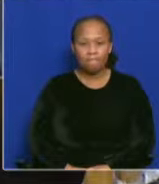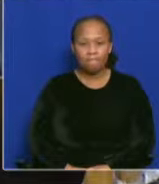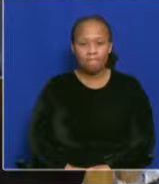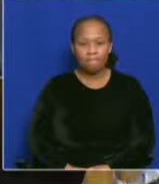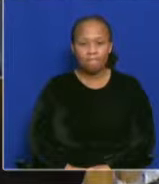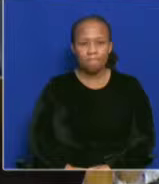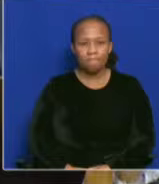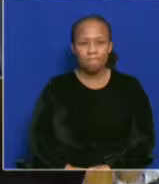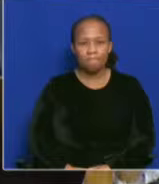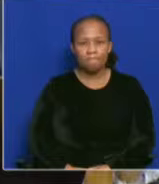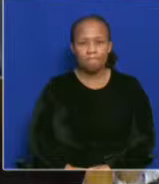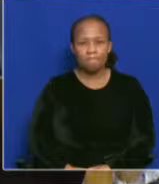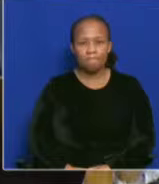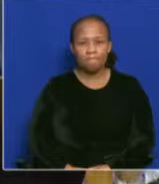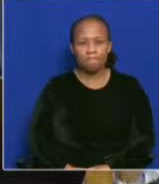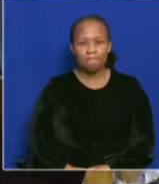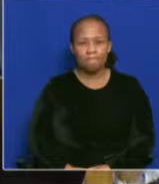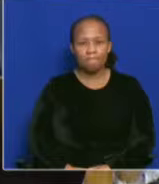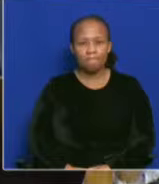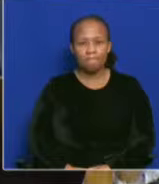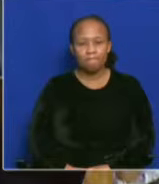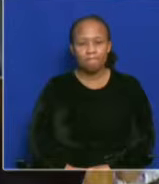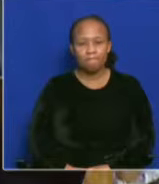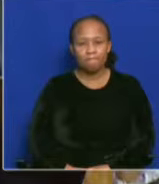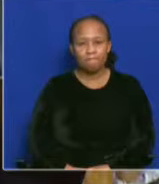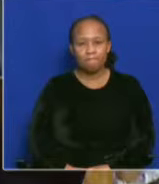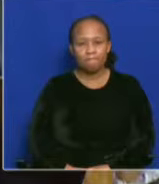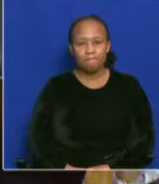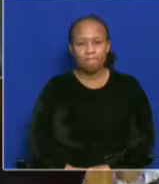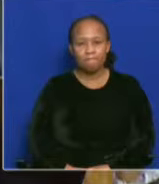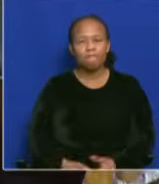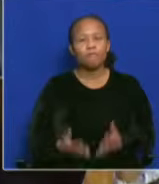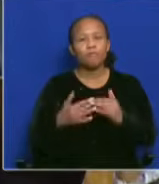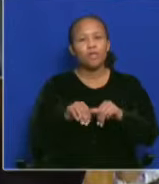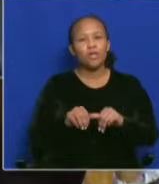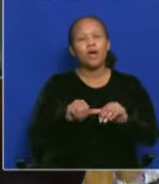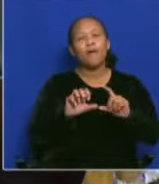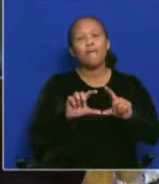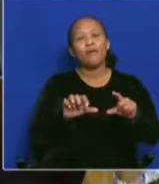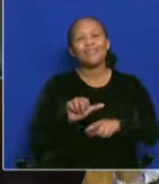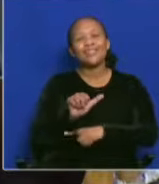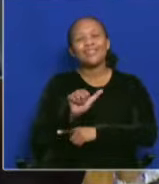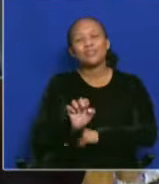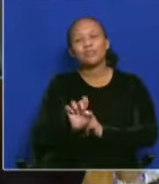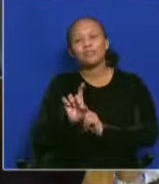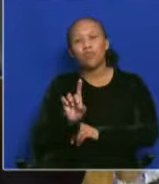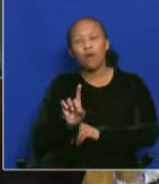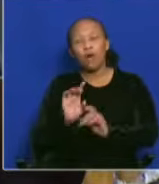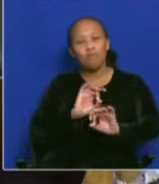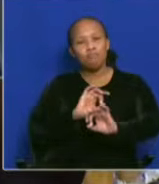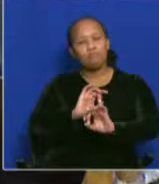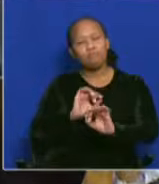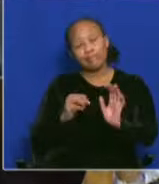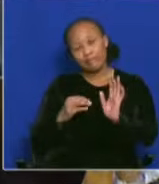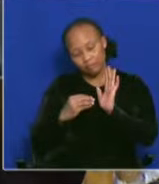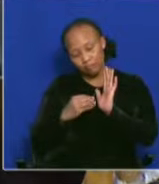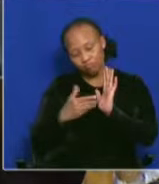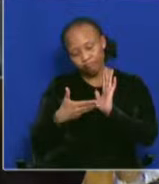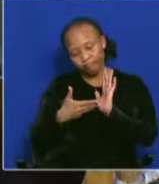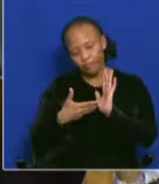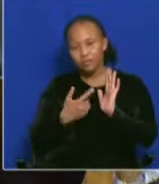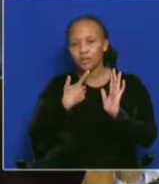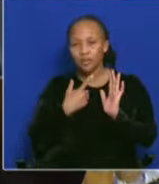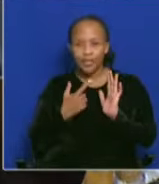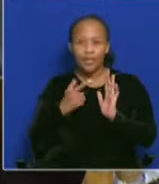In paragraph 61, it's clear that he accepts that Carney Links acquired